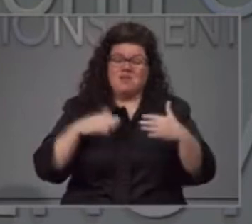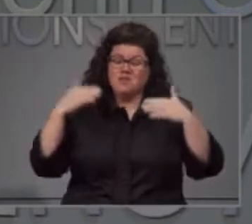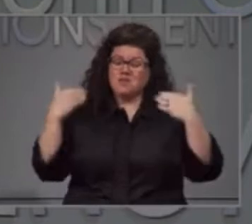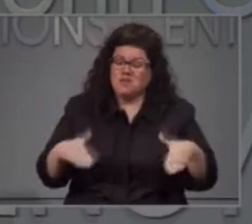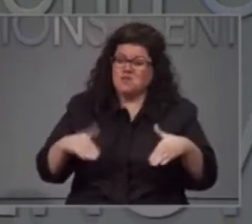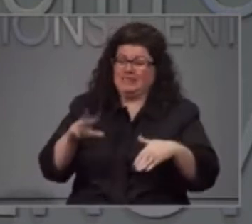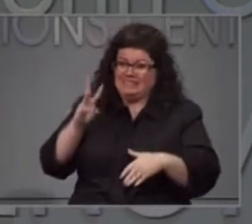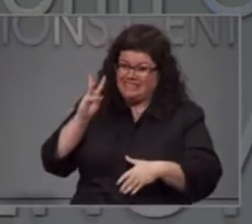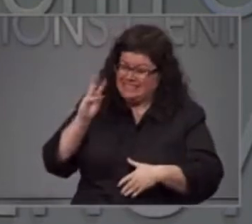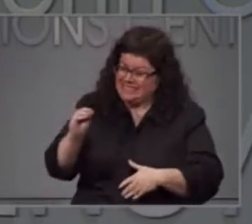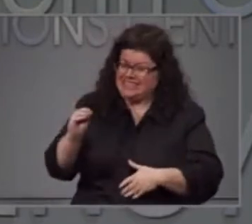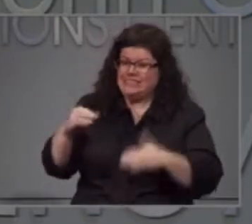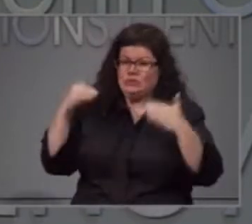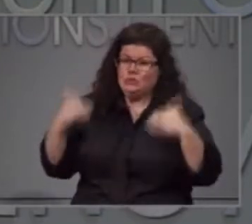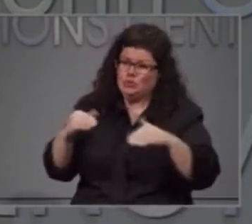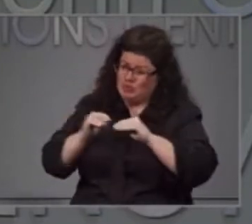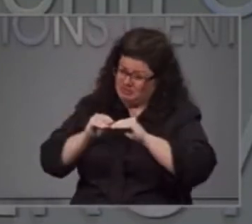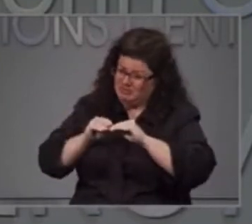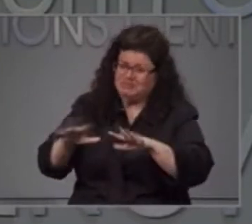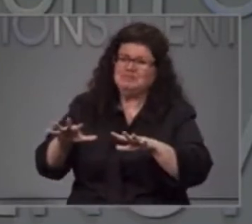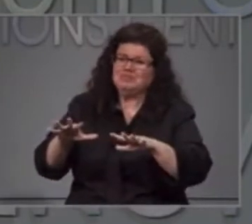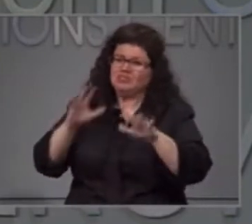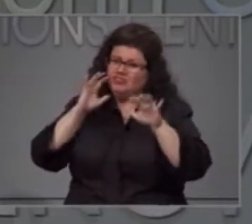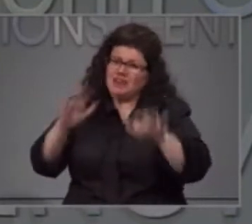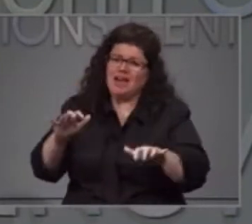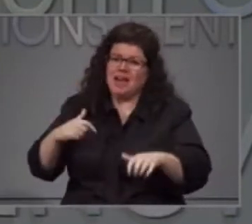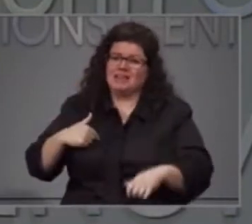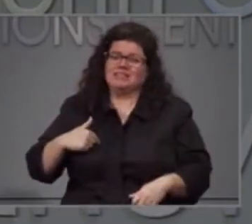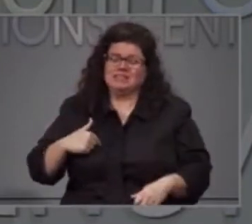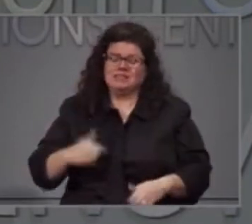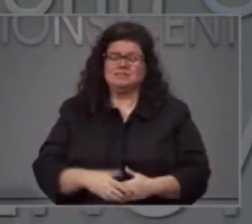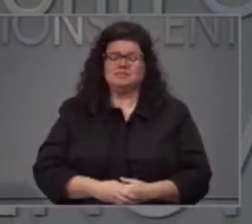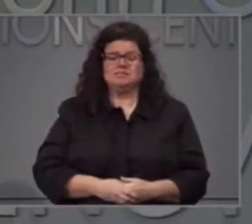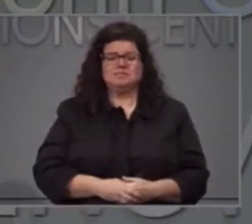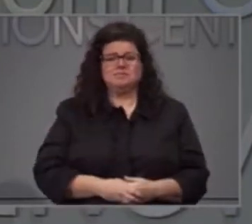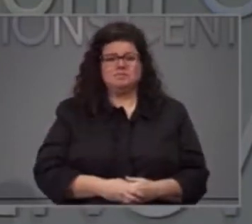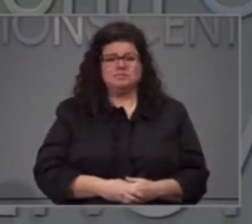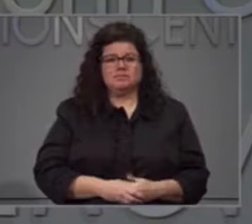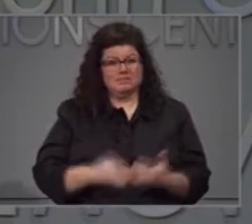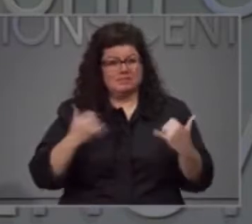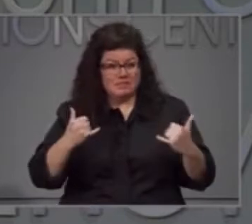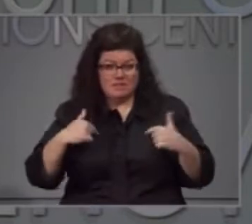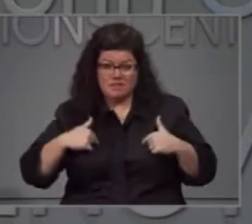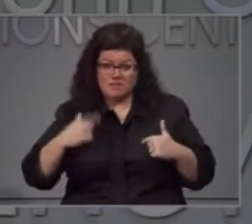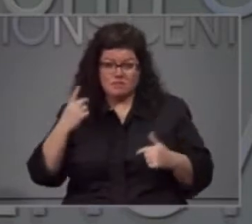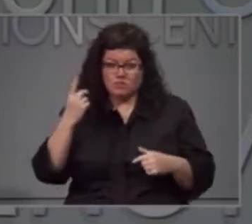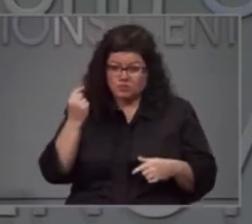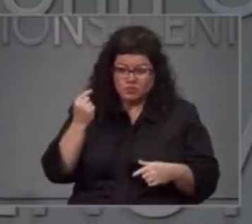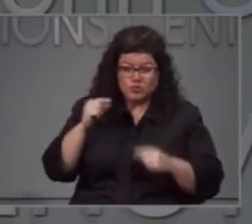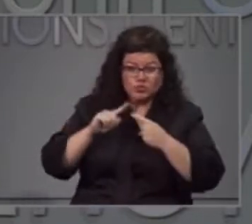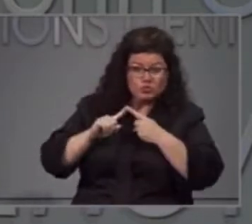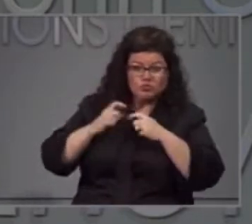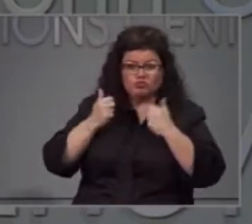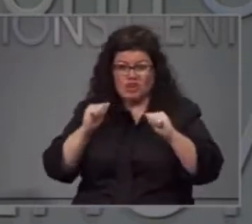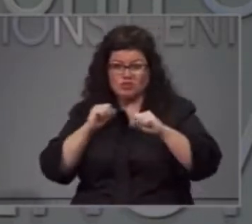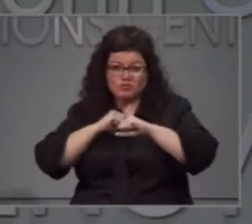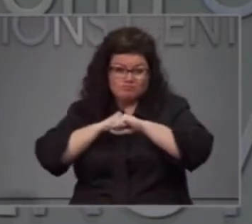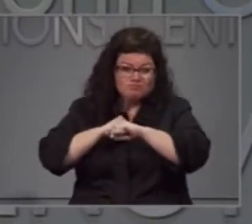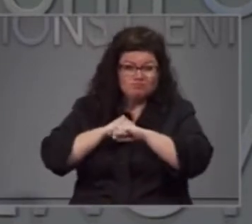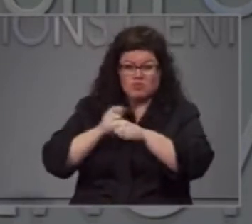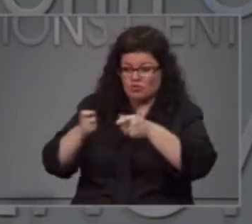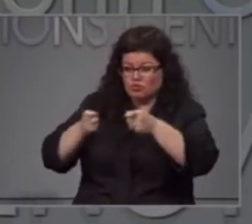numbers. And I wanted to share some information about what the state is doing to combat and